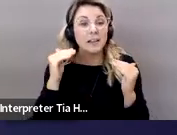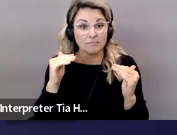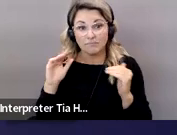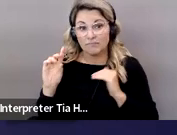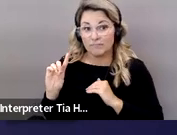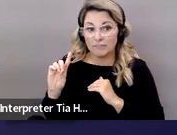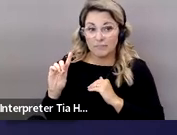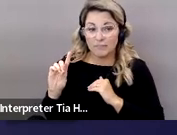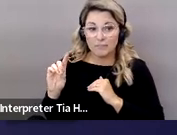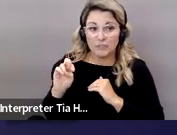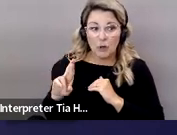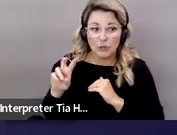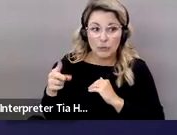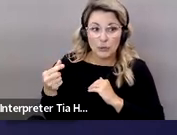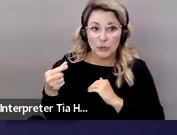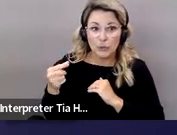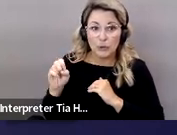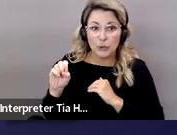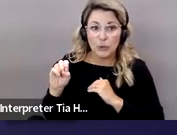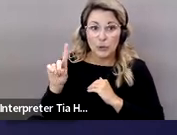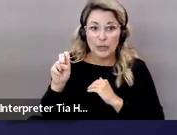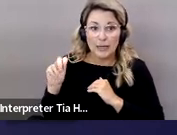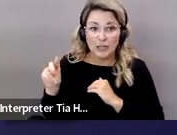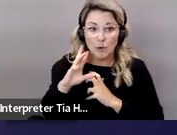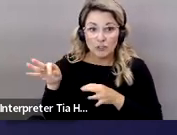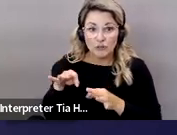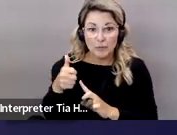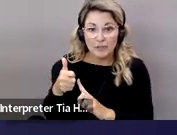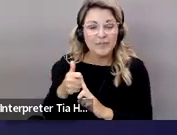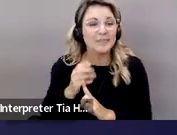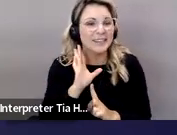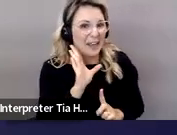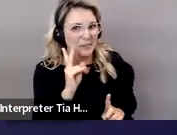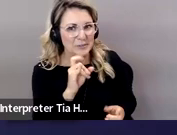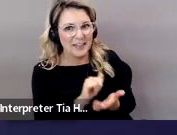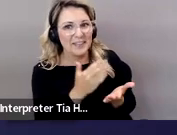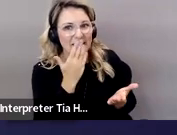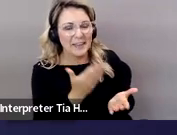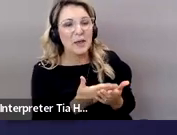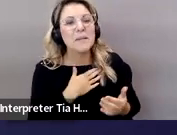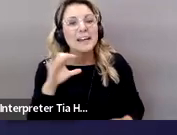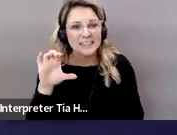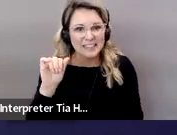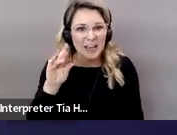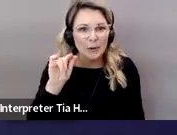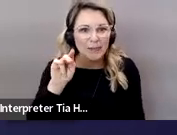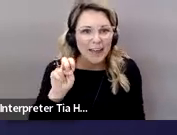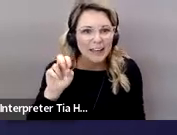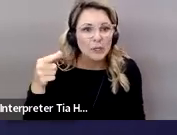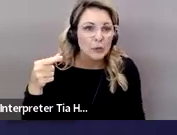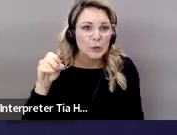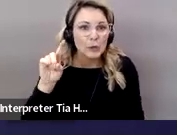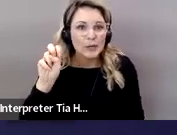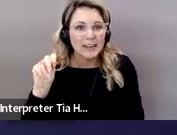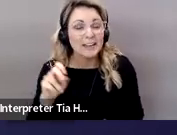or describe yourself for the audience? I will. Thank you, Dr. Rumroll. So I am Caroline Gooden, and I'm Director of